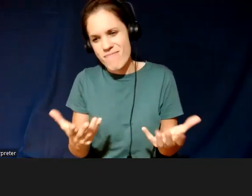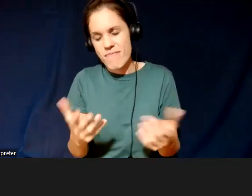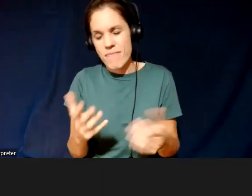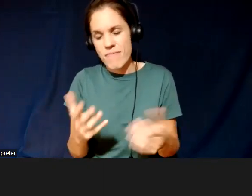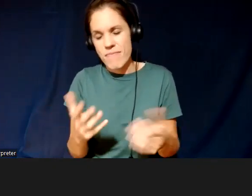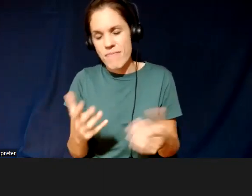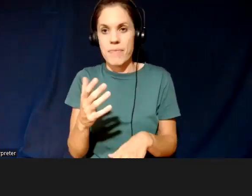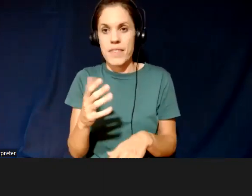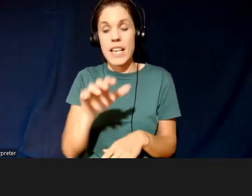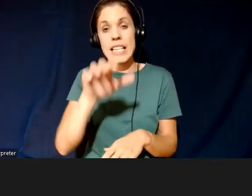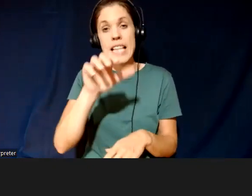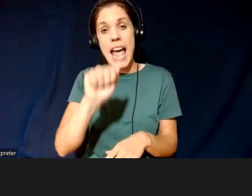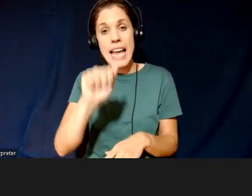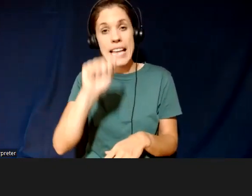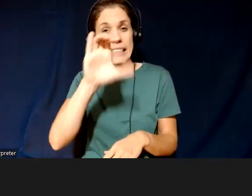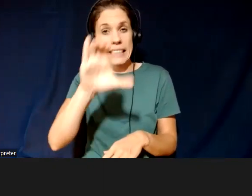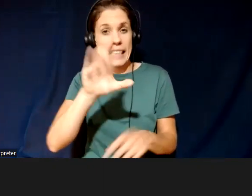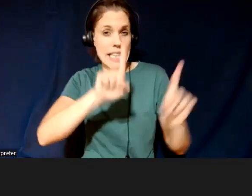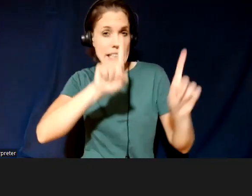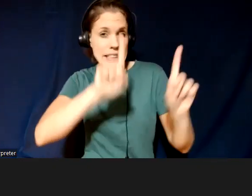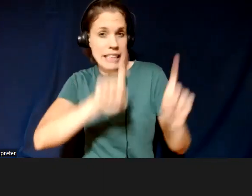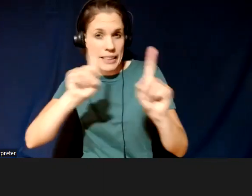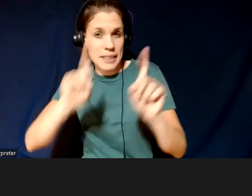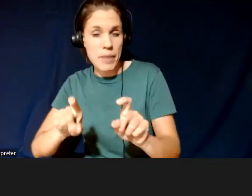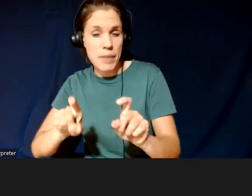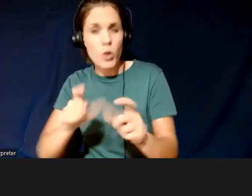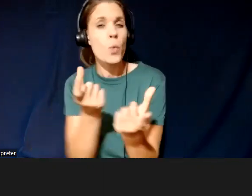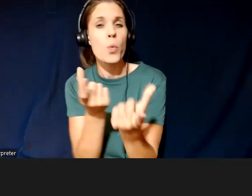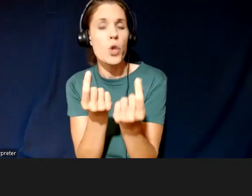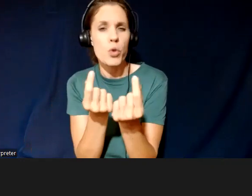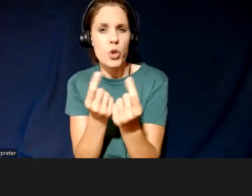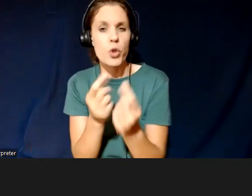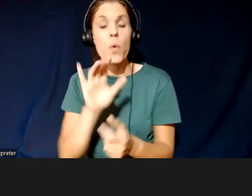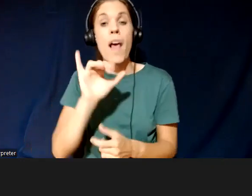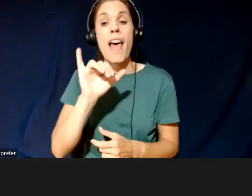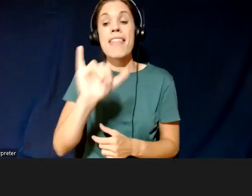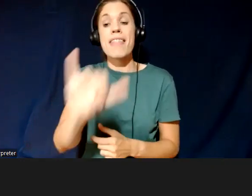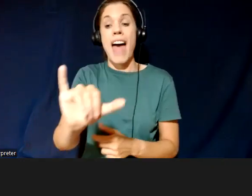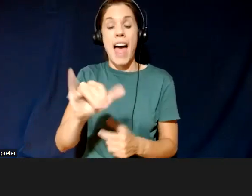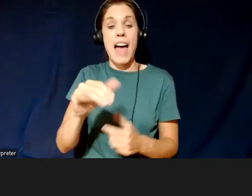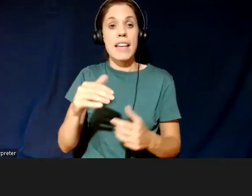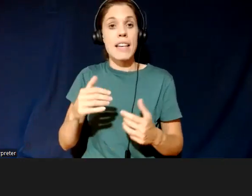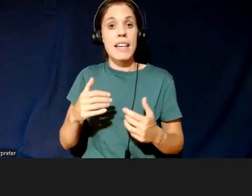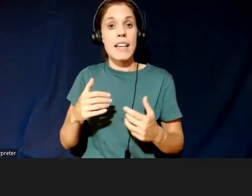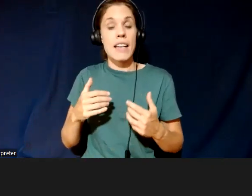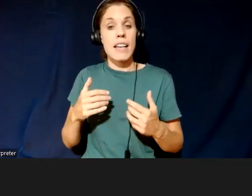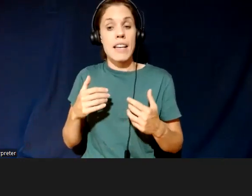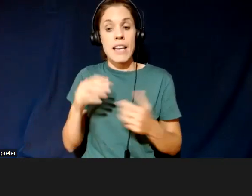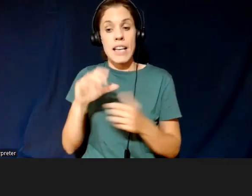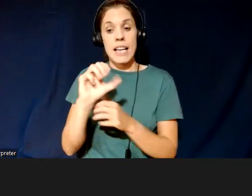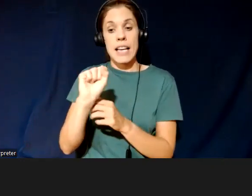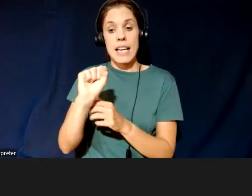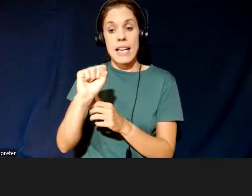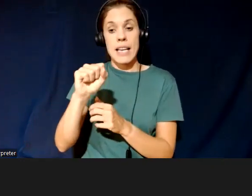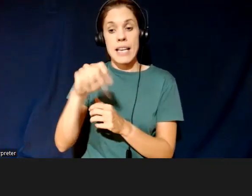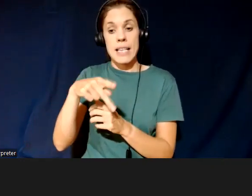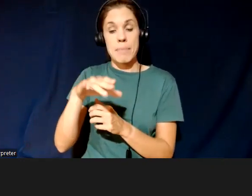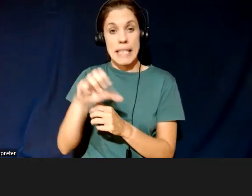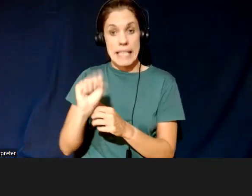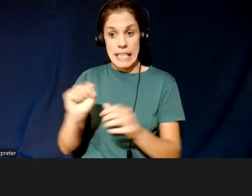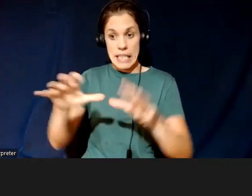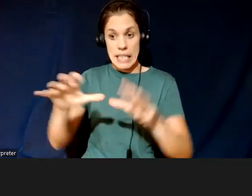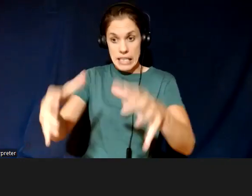an AC assessment, you're really evaluating the species' ability to cope with change of any kind, although some